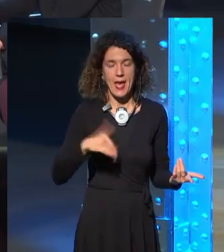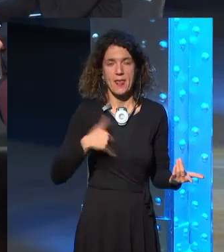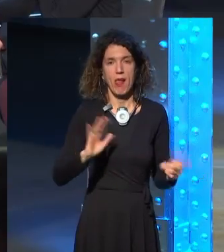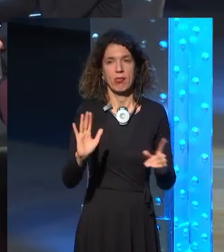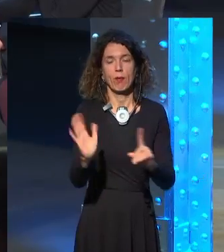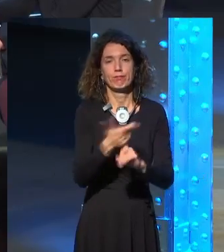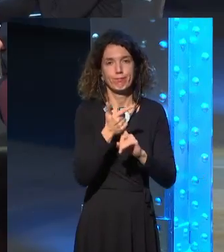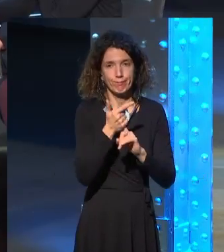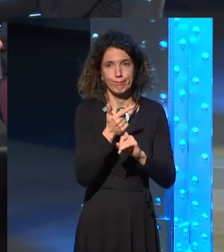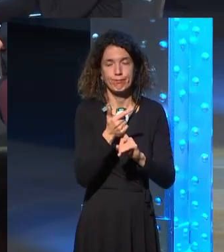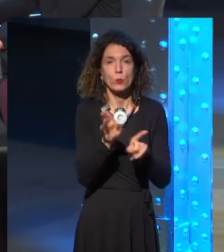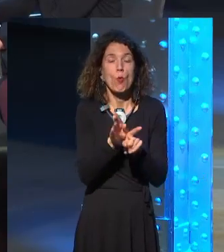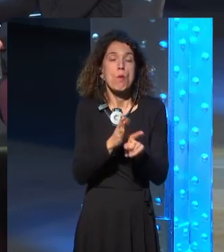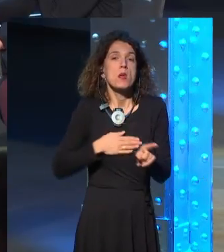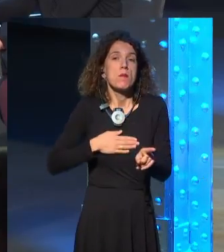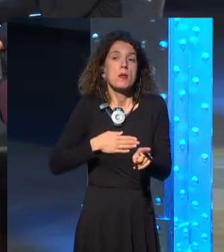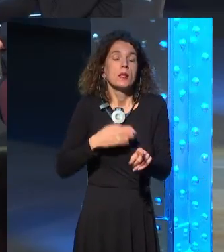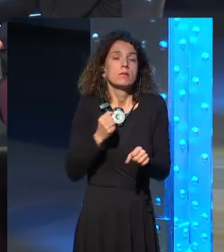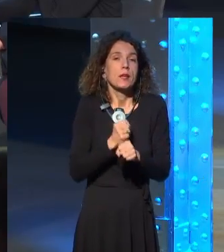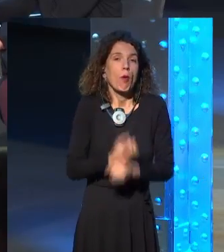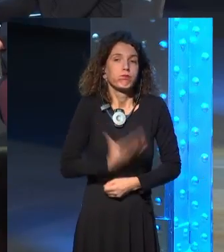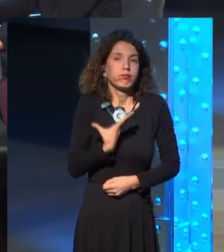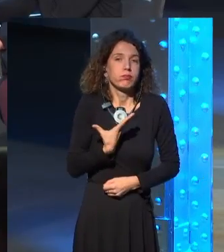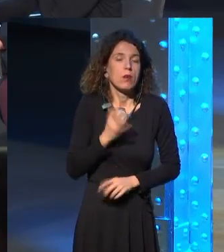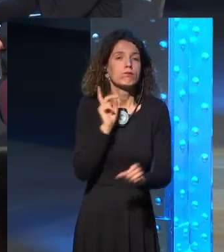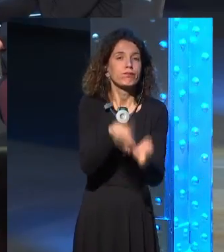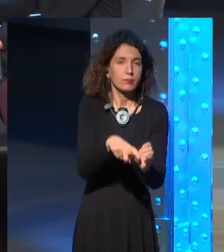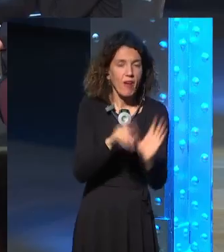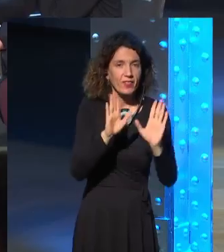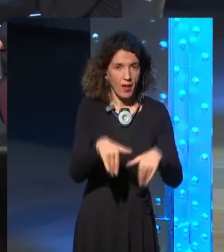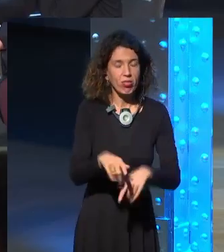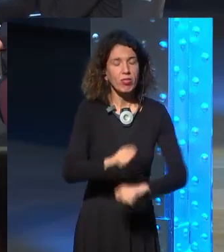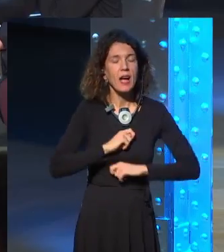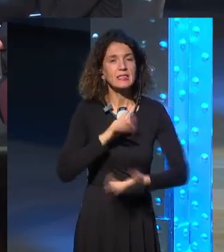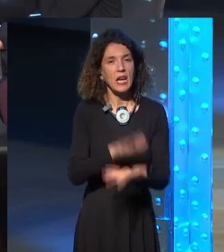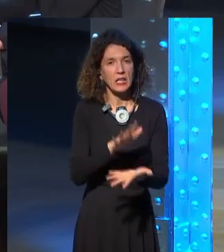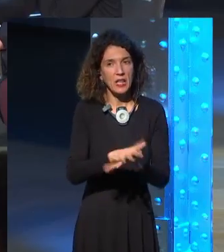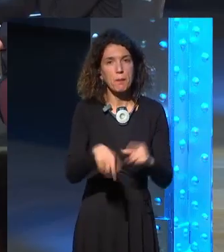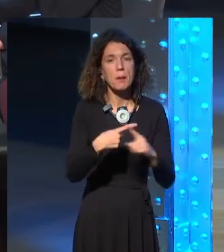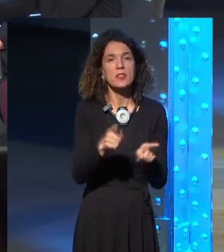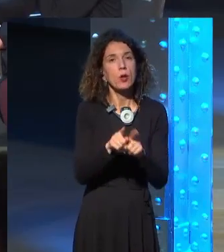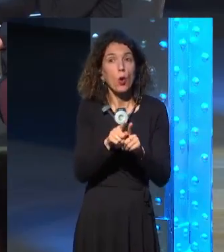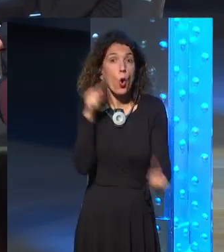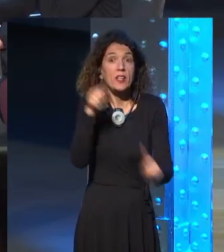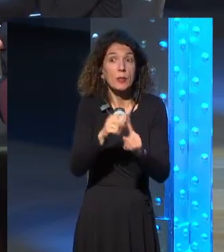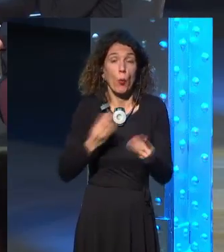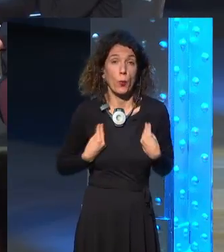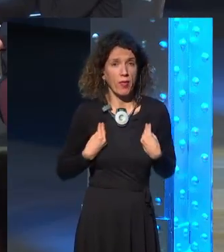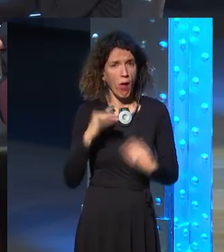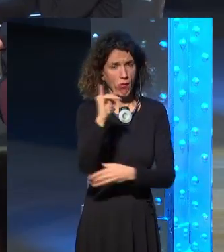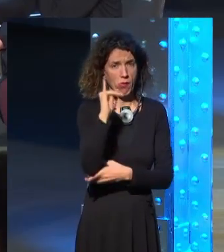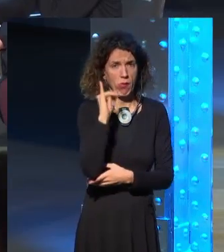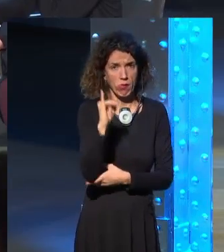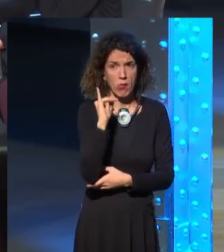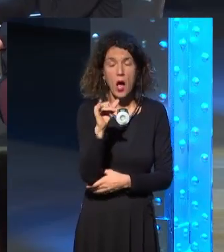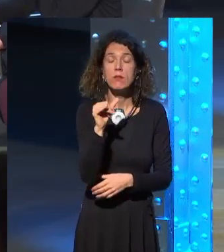And it has provided me with a real sort of calm and a sense of direction and sense of purpose, which to me also is a big